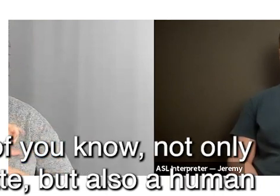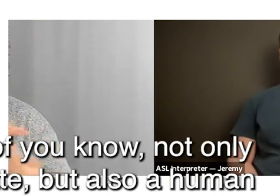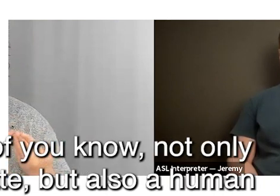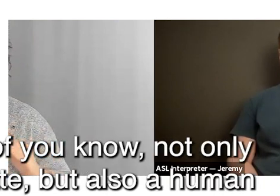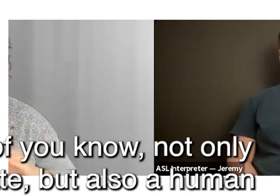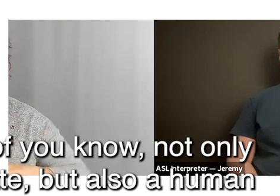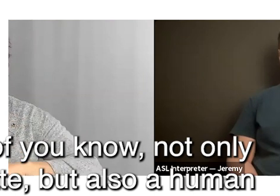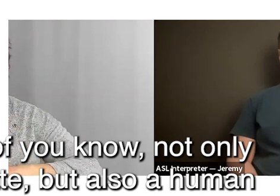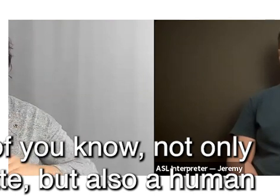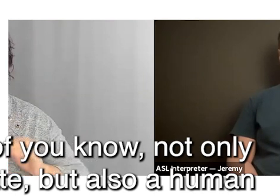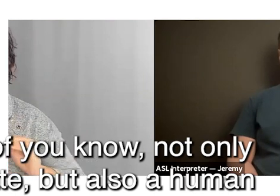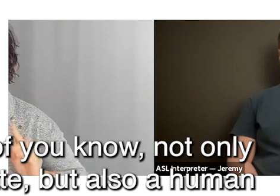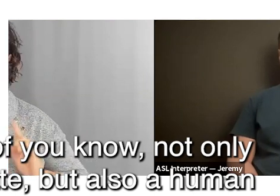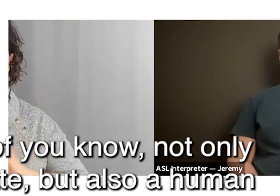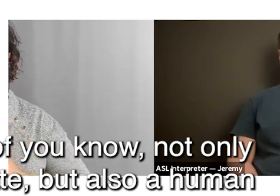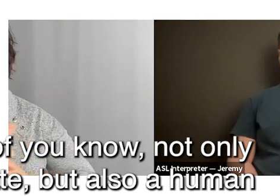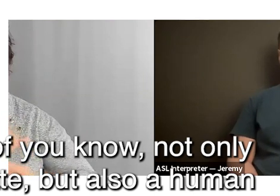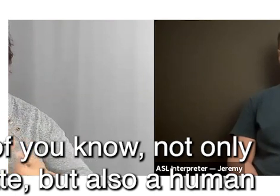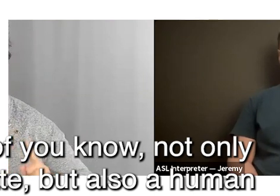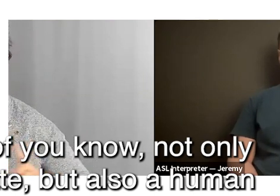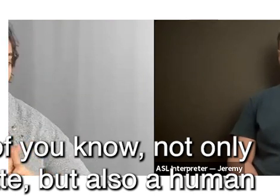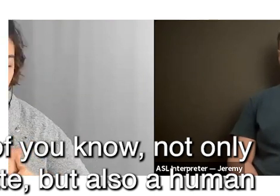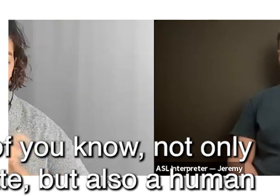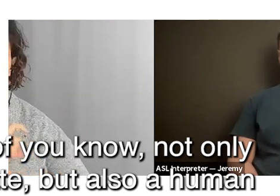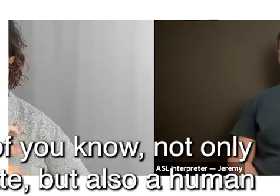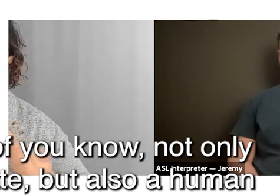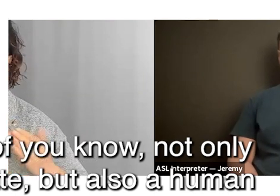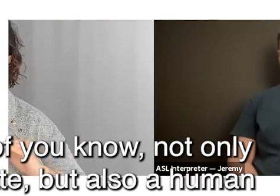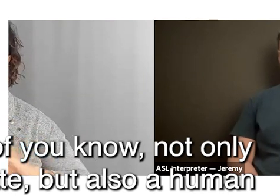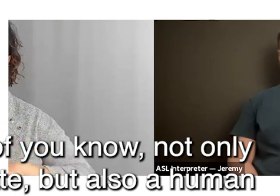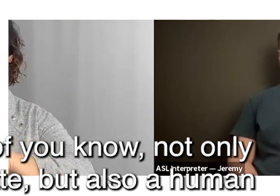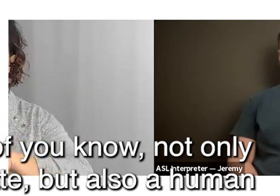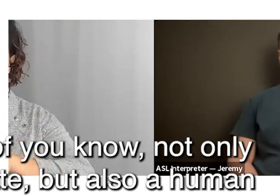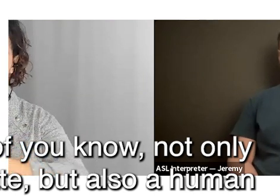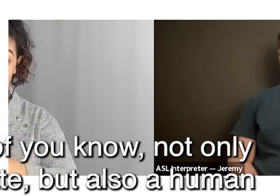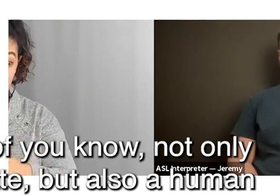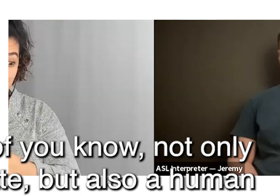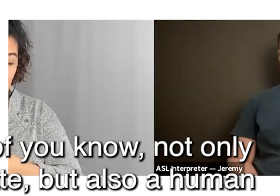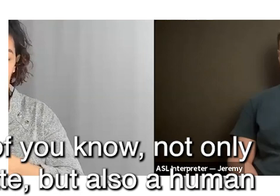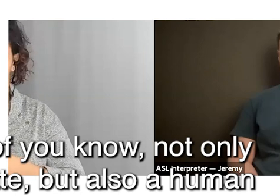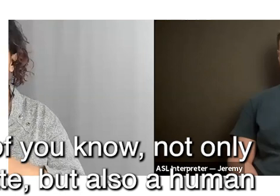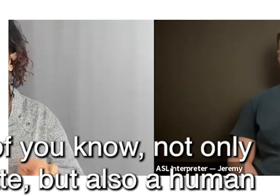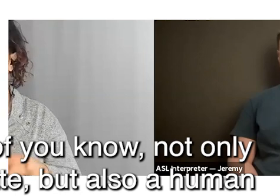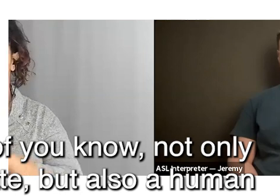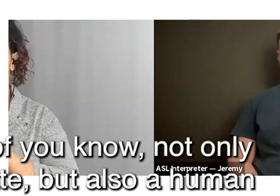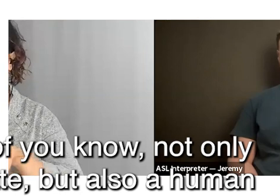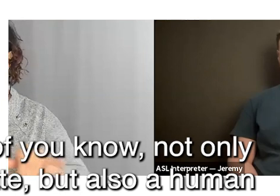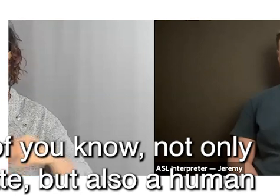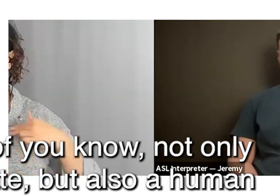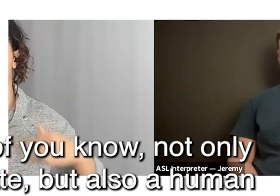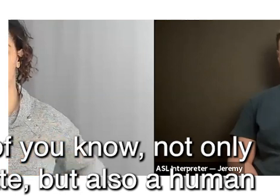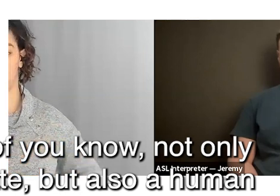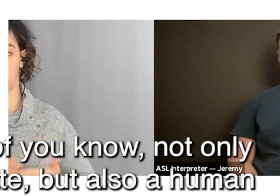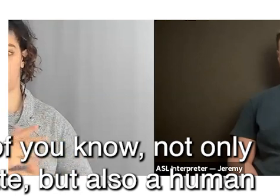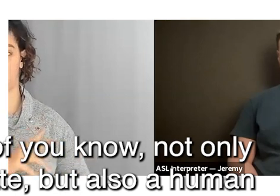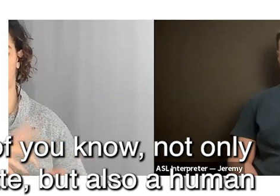only environmental disaster that Cuff City will create, but also a human rights disaster, because it's going to be even less